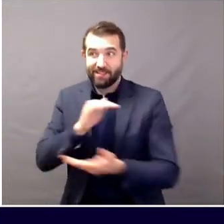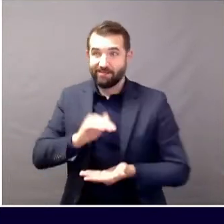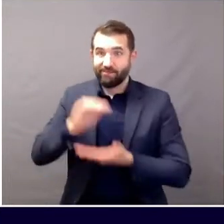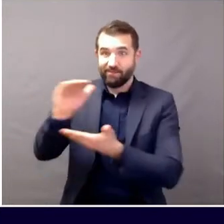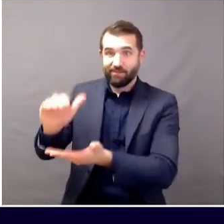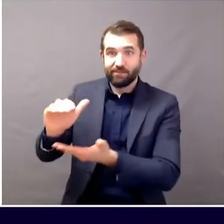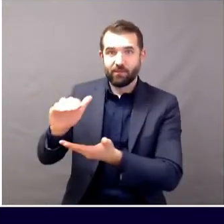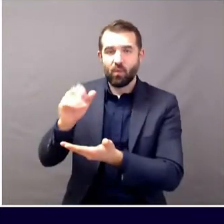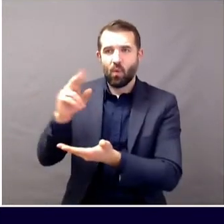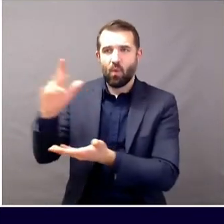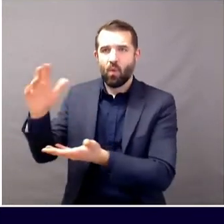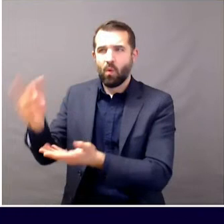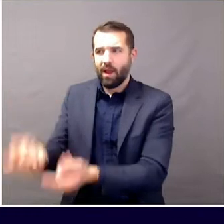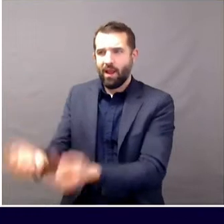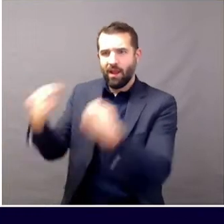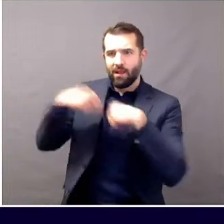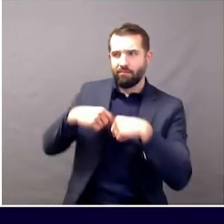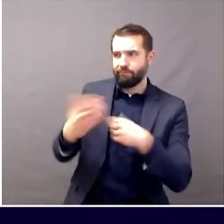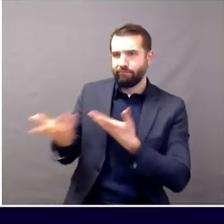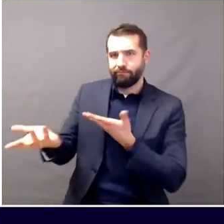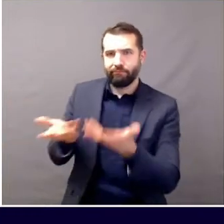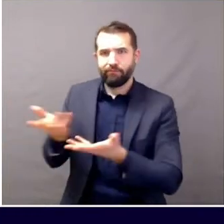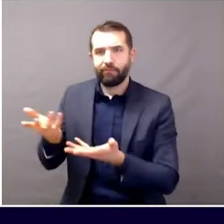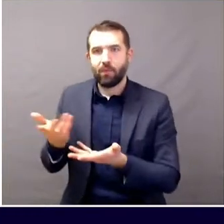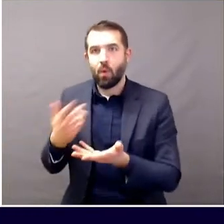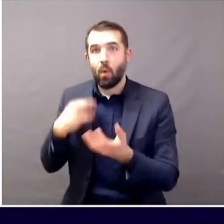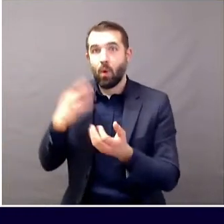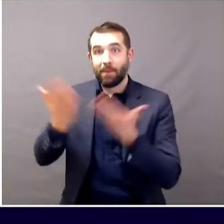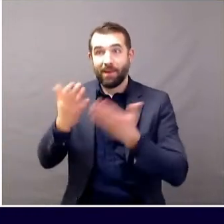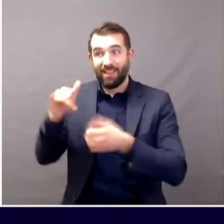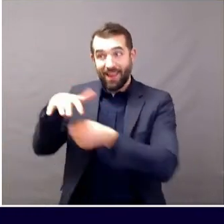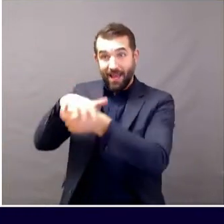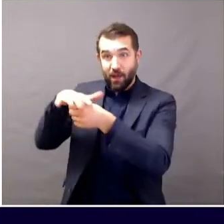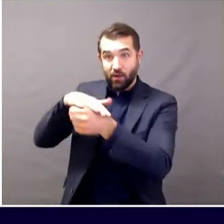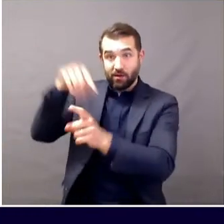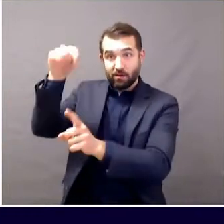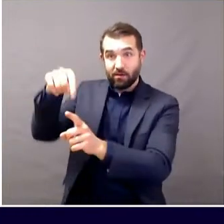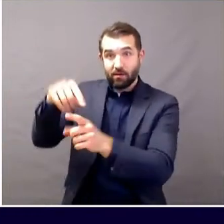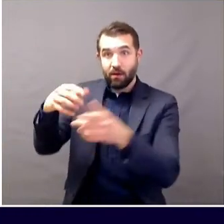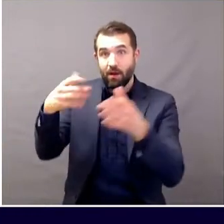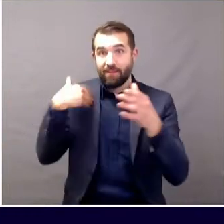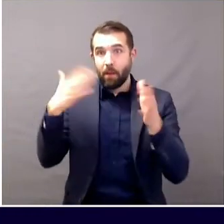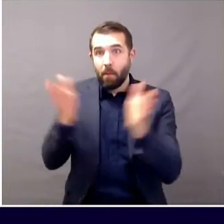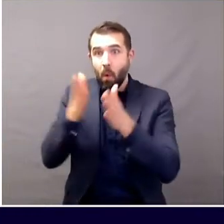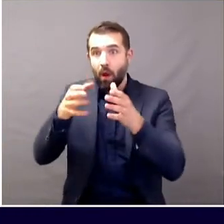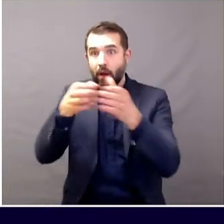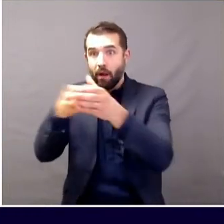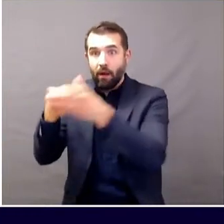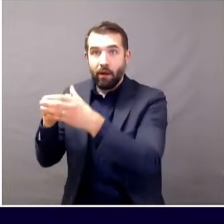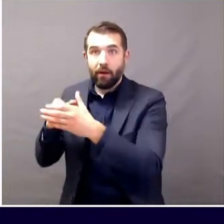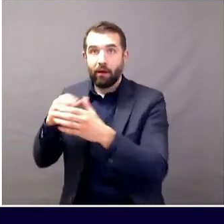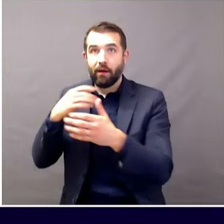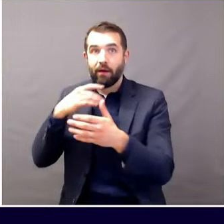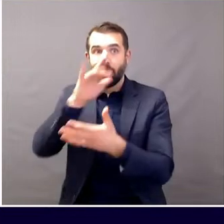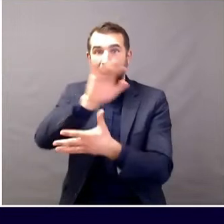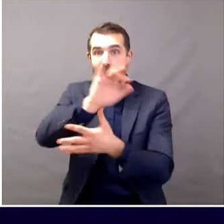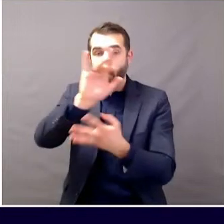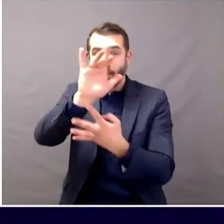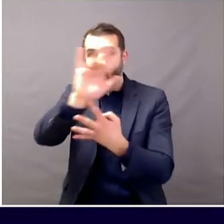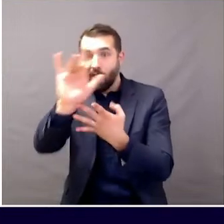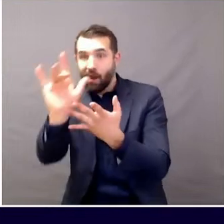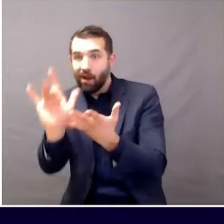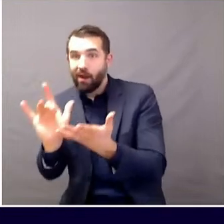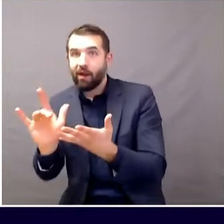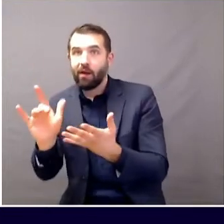4 practices that have 25 staff members each could join forces and get one shipment, although that requires logistics unto